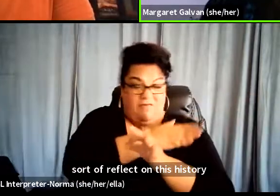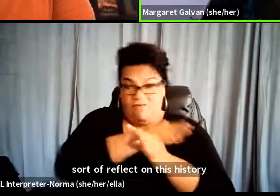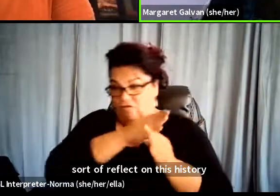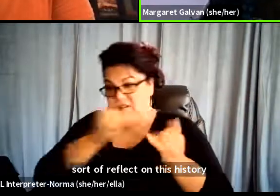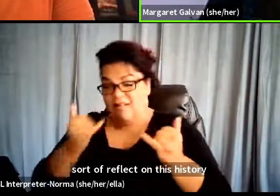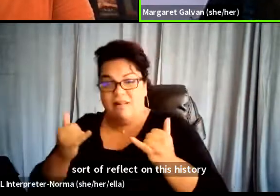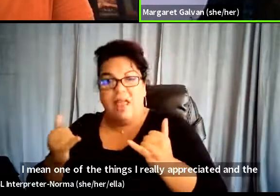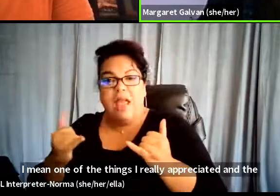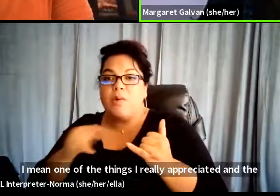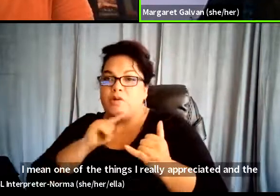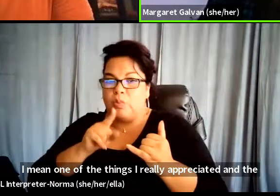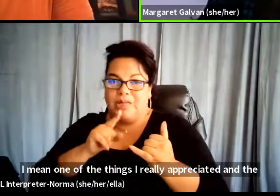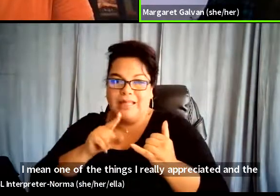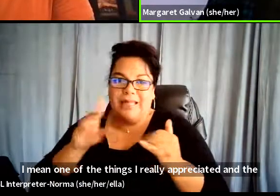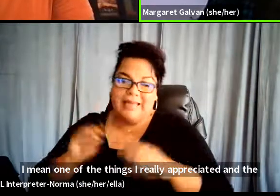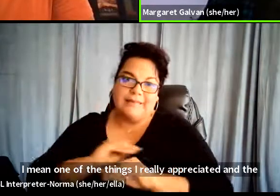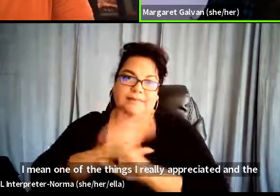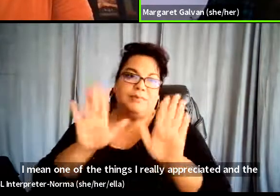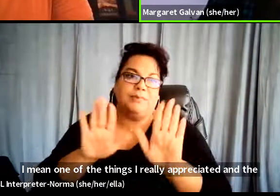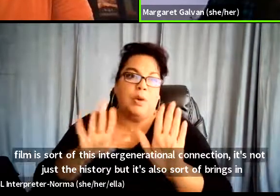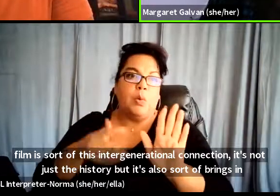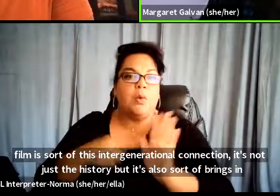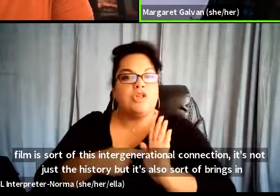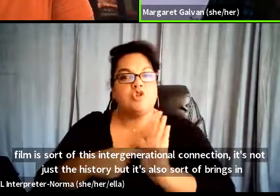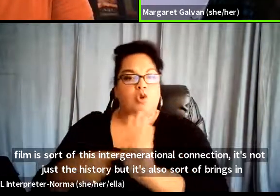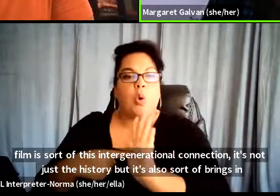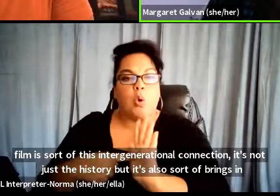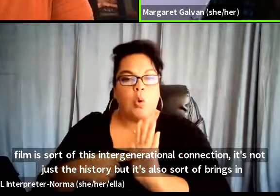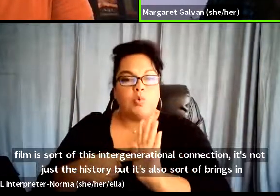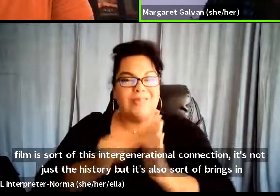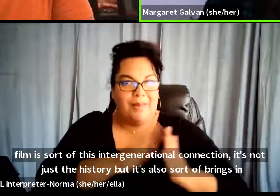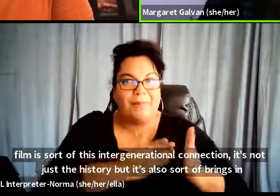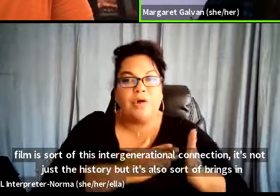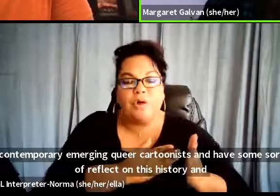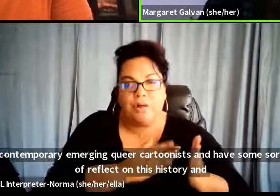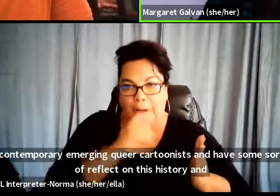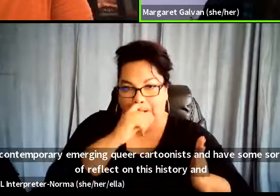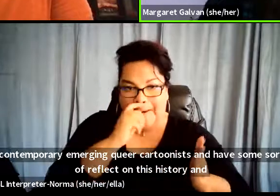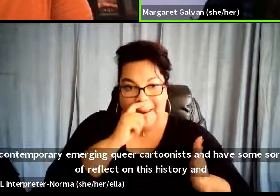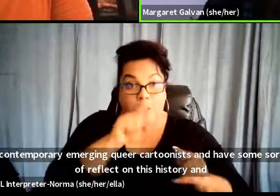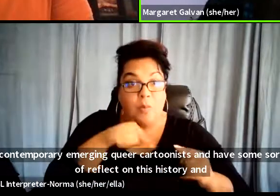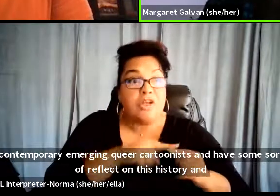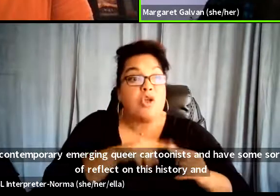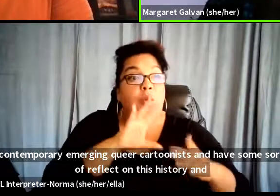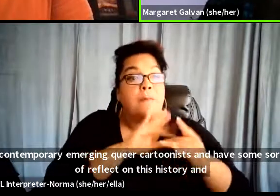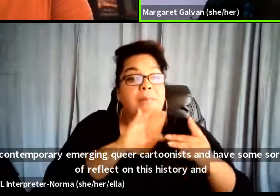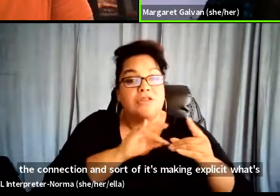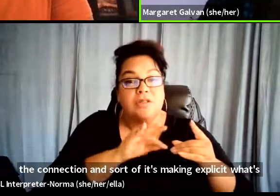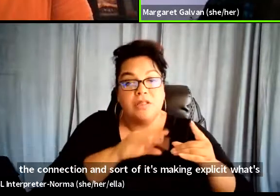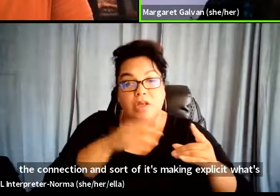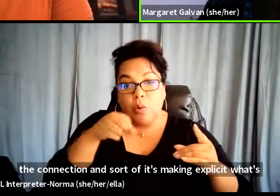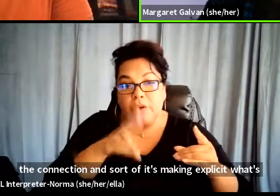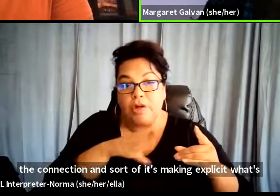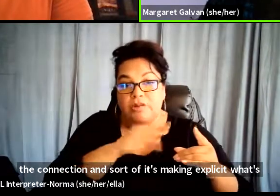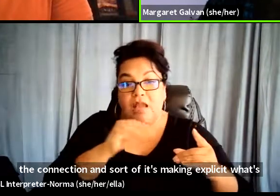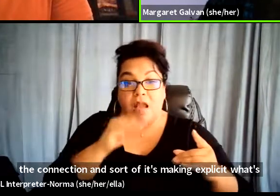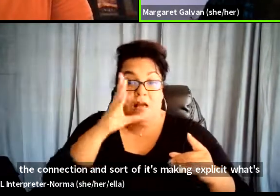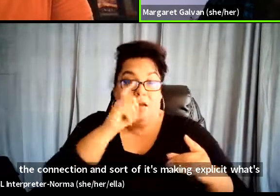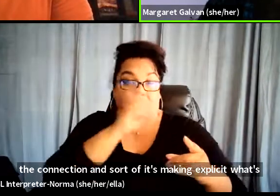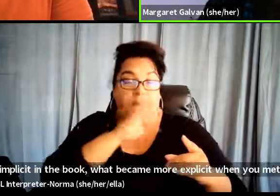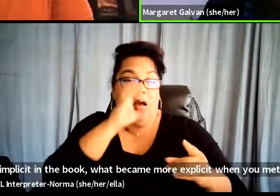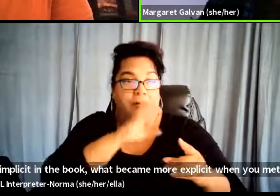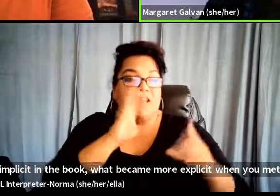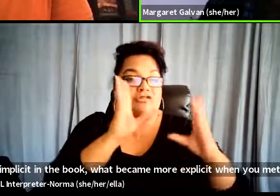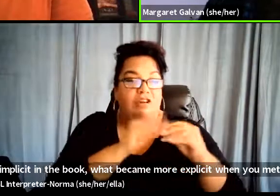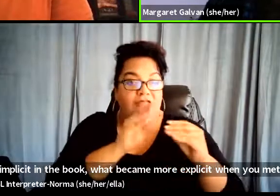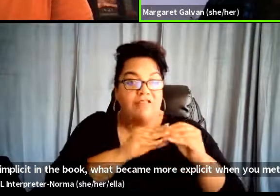what's implicit in the book. What became more explicit when, um, you mentioned the queers and comics, uh, conference, which is something that